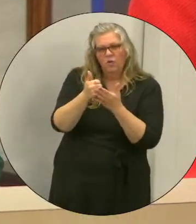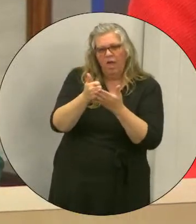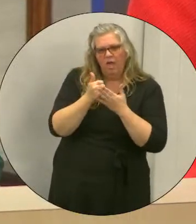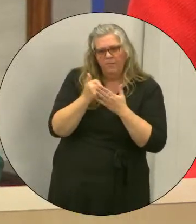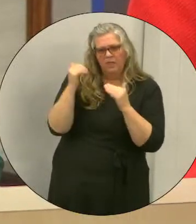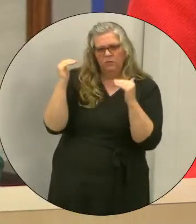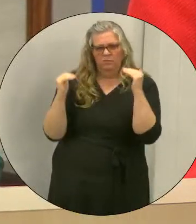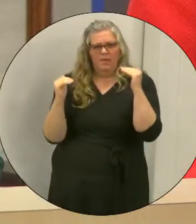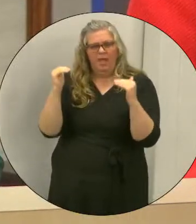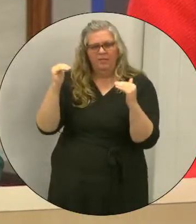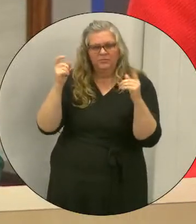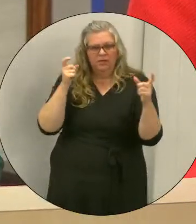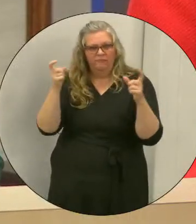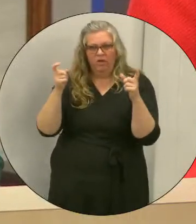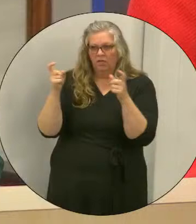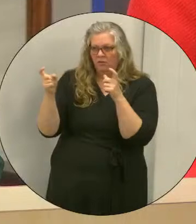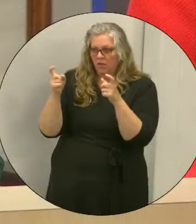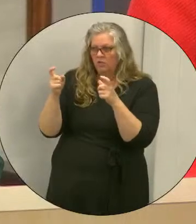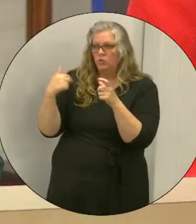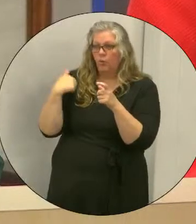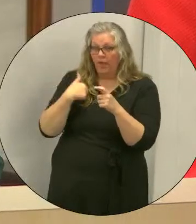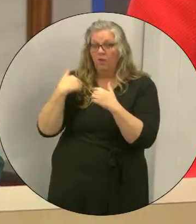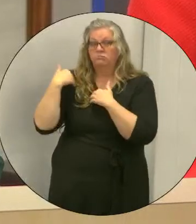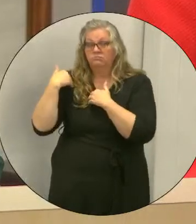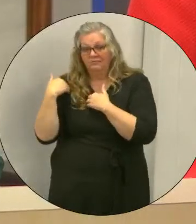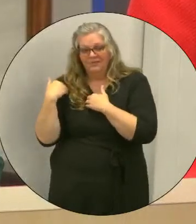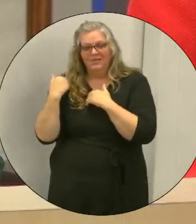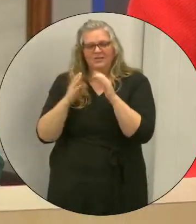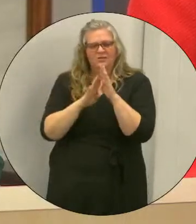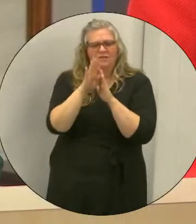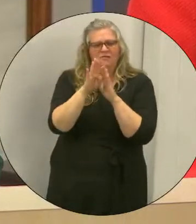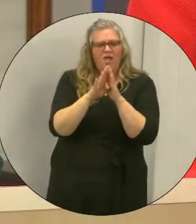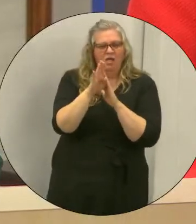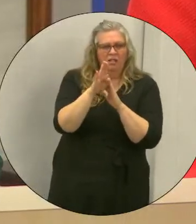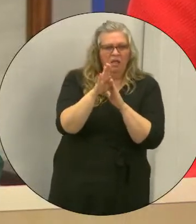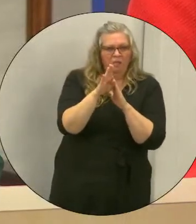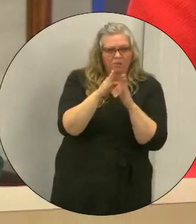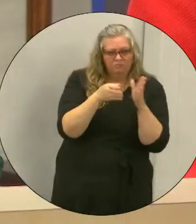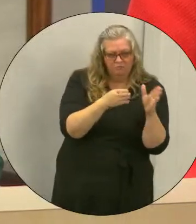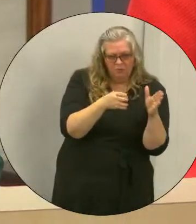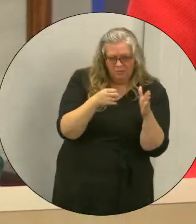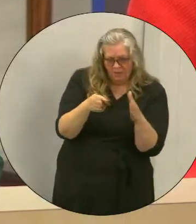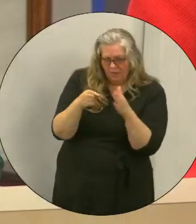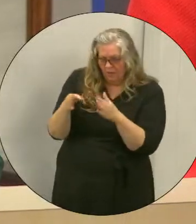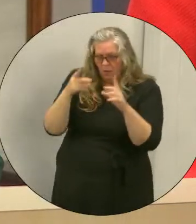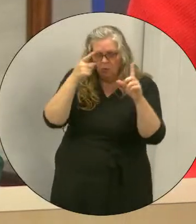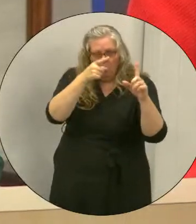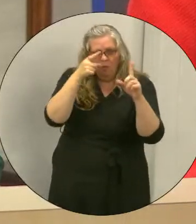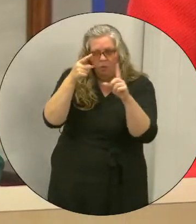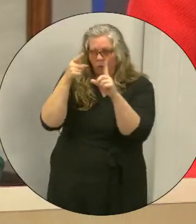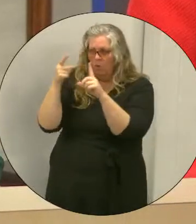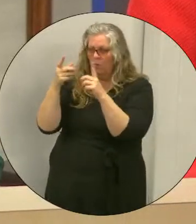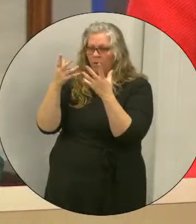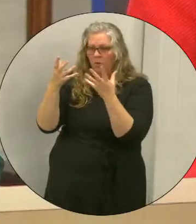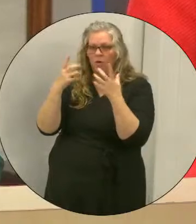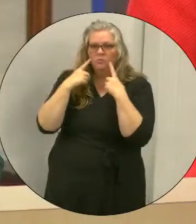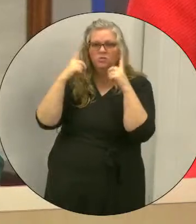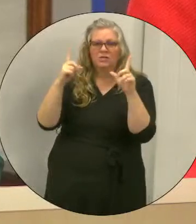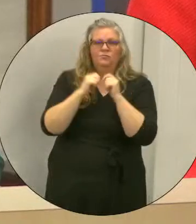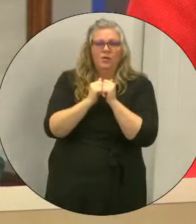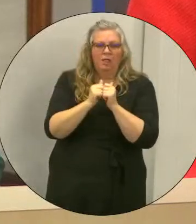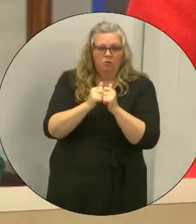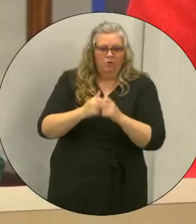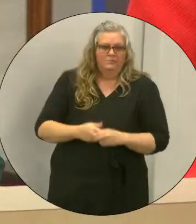hold ourselves accountable, to be able to develop metrics and be able to develop goals that we wanted to achieve together as a